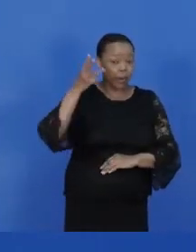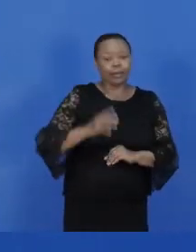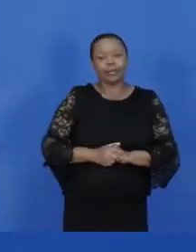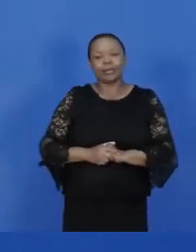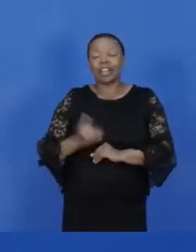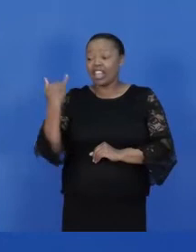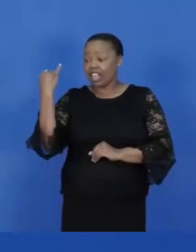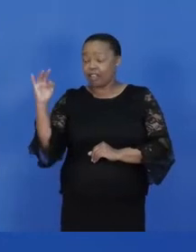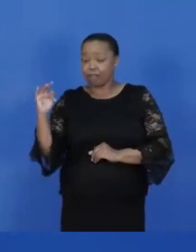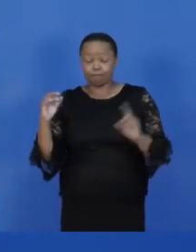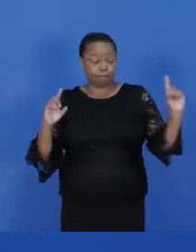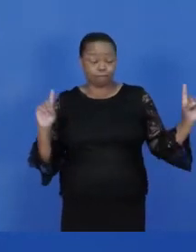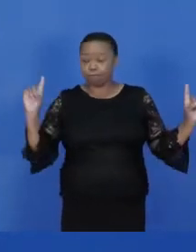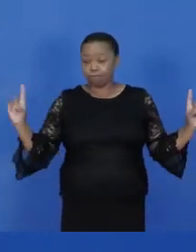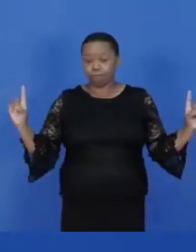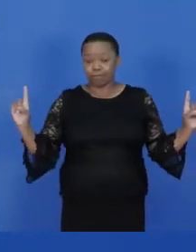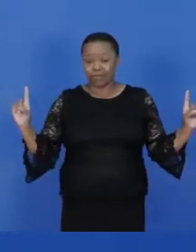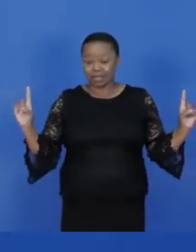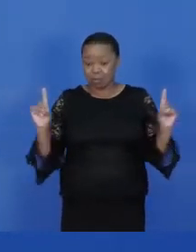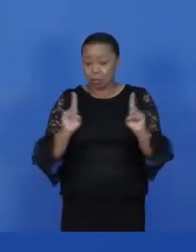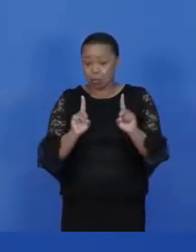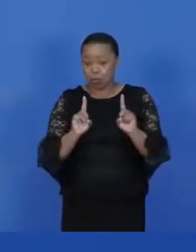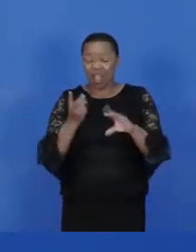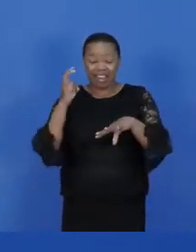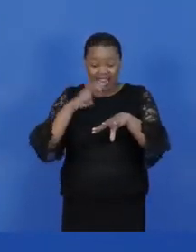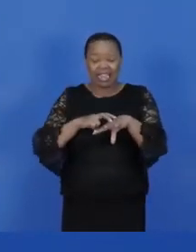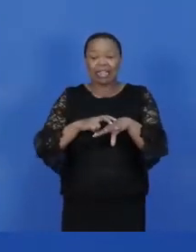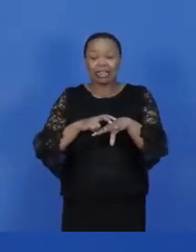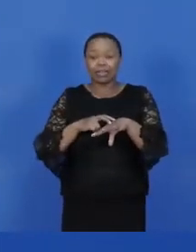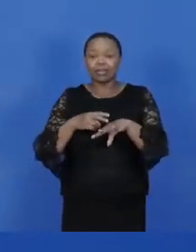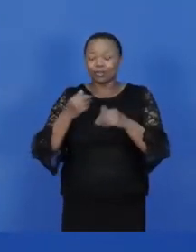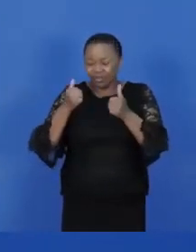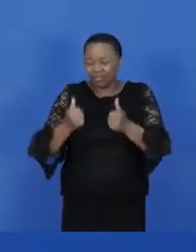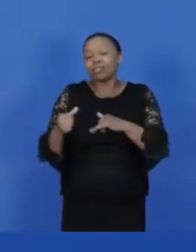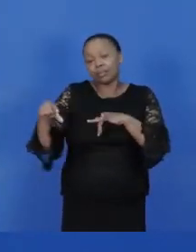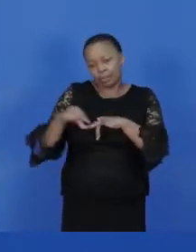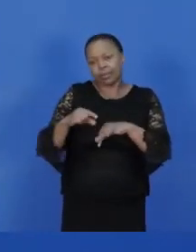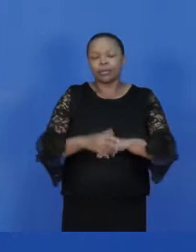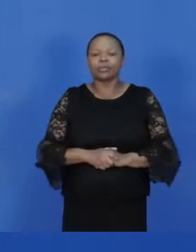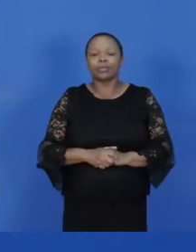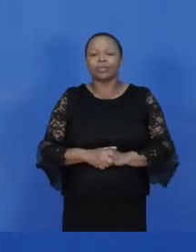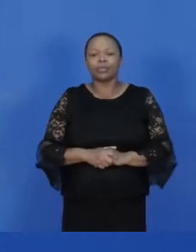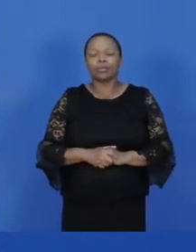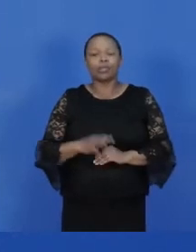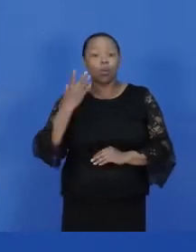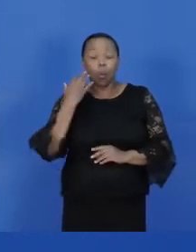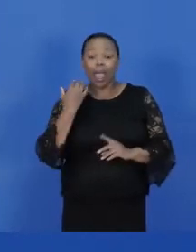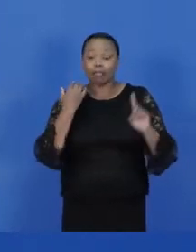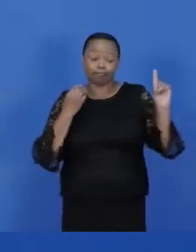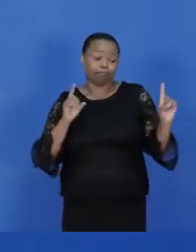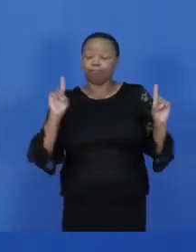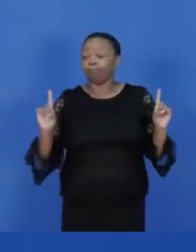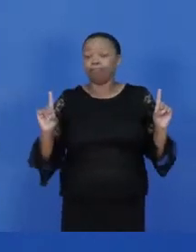long as the parties involved are still desiring to be partnered together. Because when the